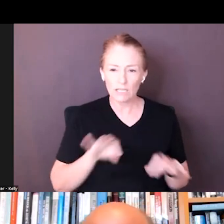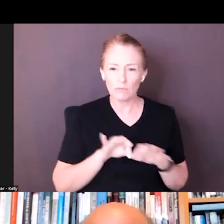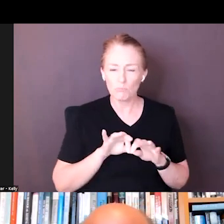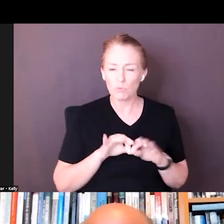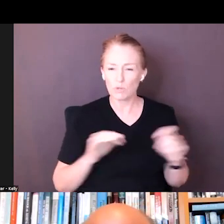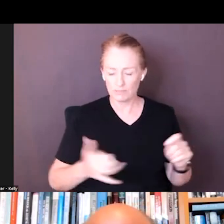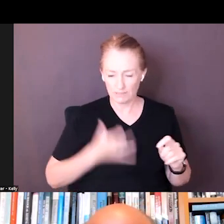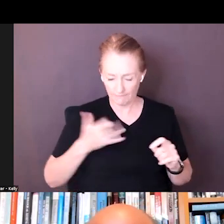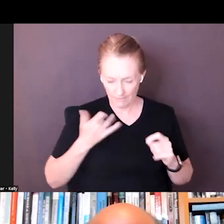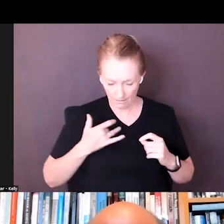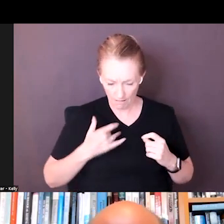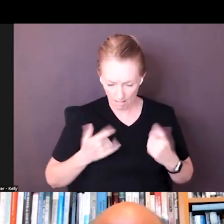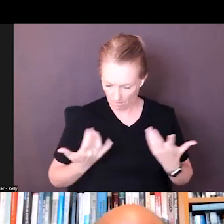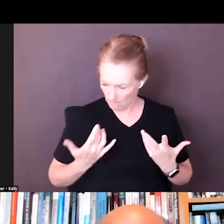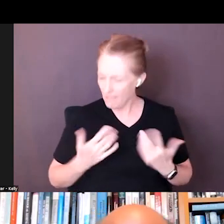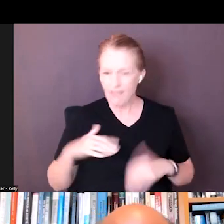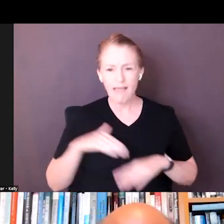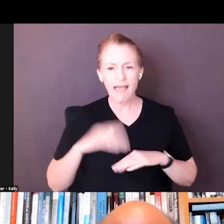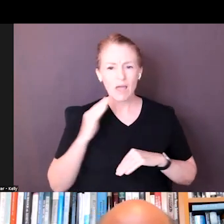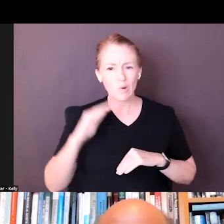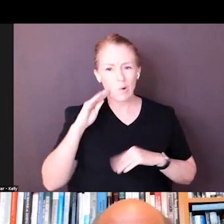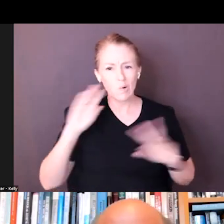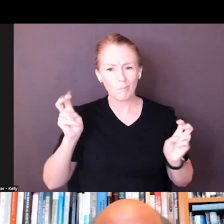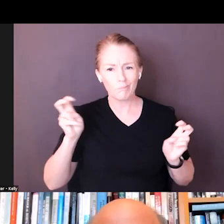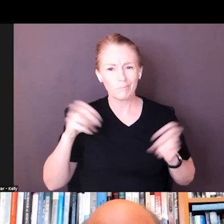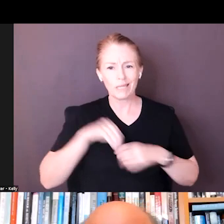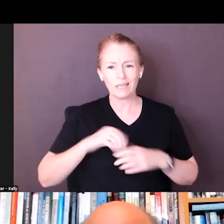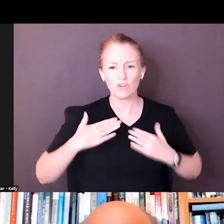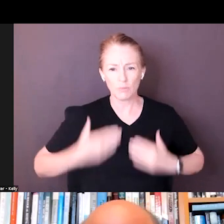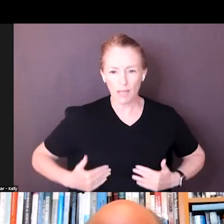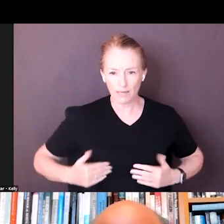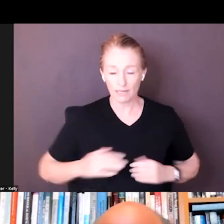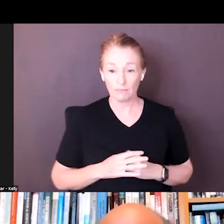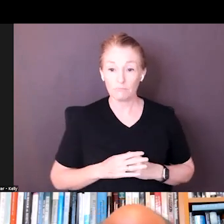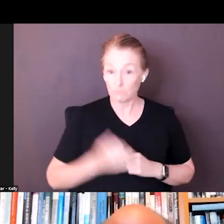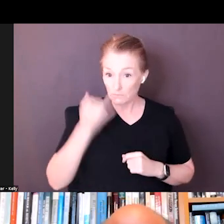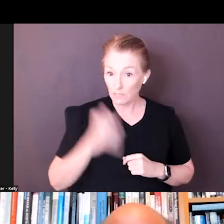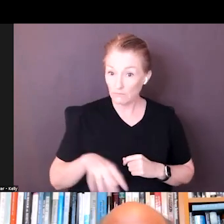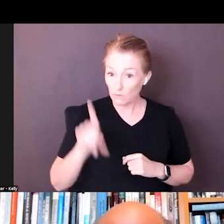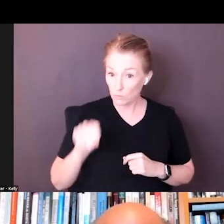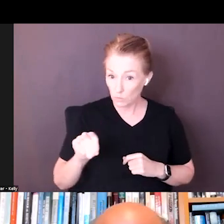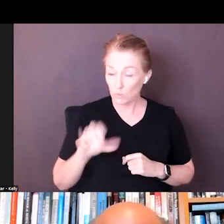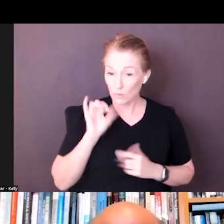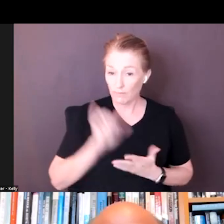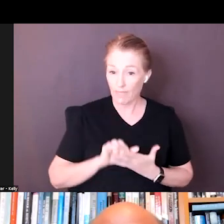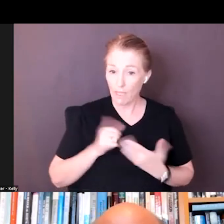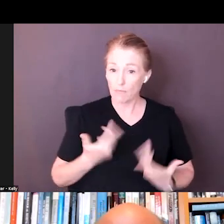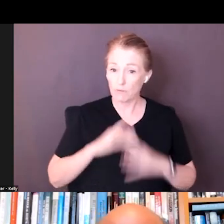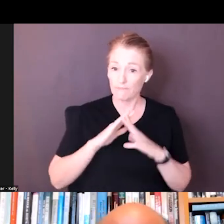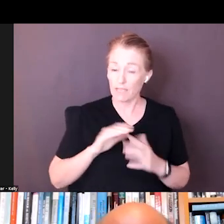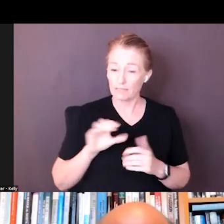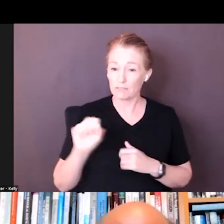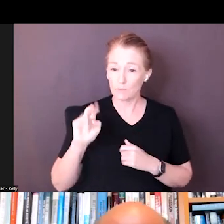in your body. If you do, that's a suicide preventative, feeling at home in your body, comfortable with who you